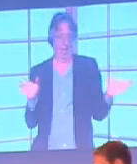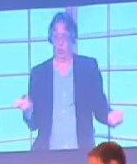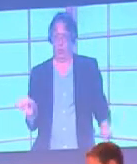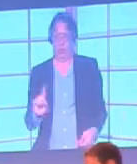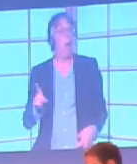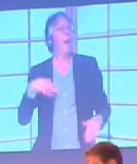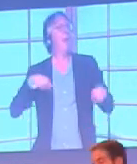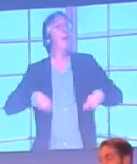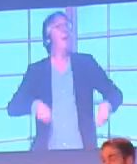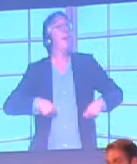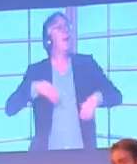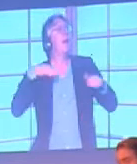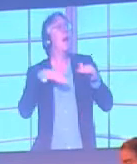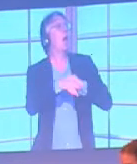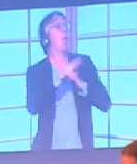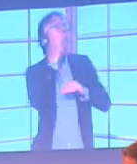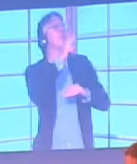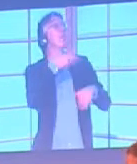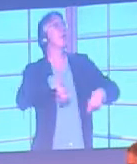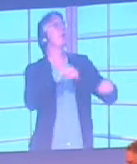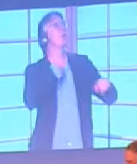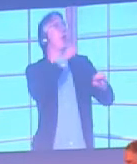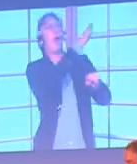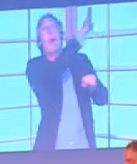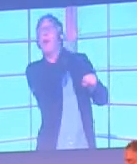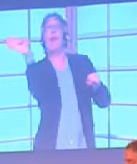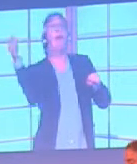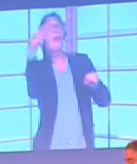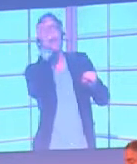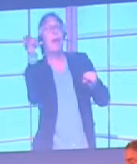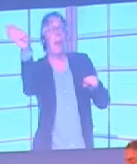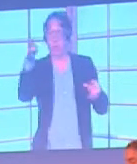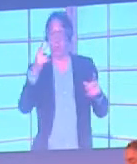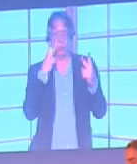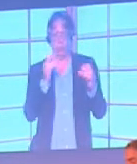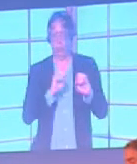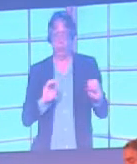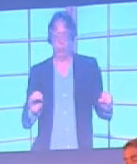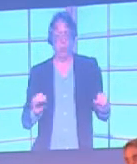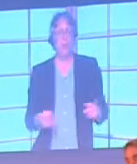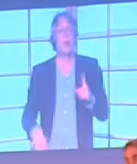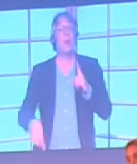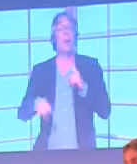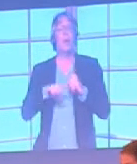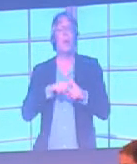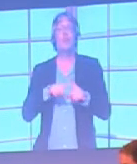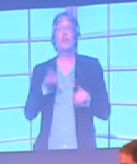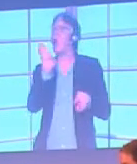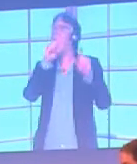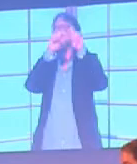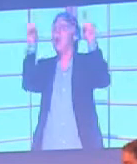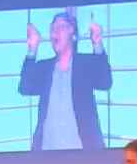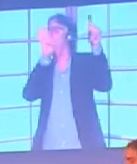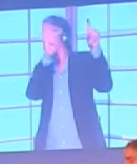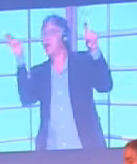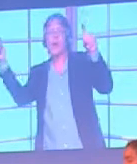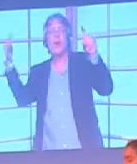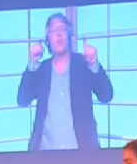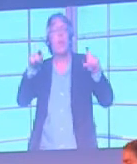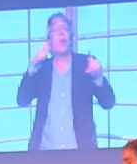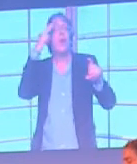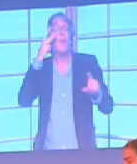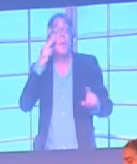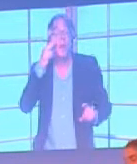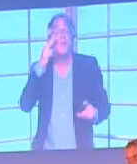the hospitality nor media tribune. And we have missing signage for partially sighted